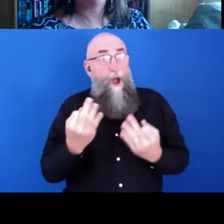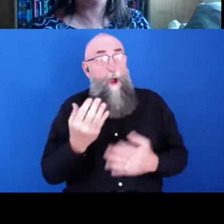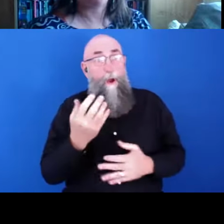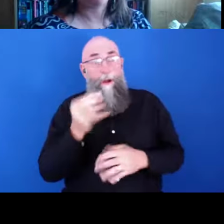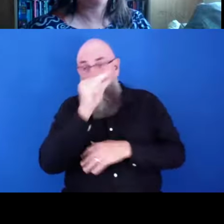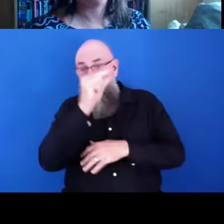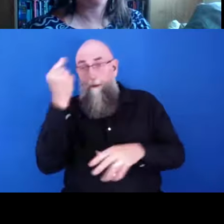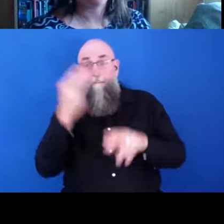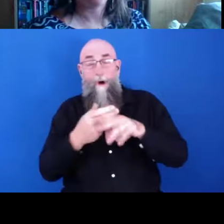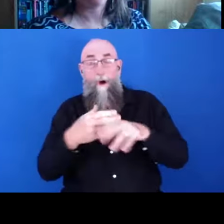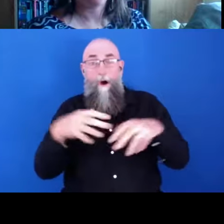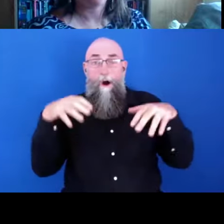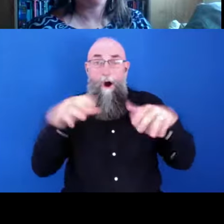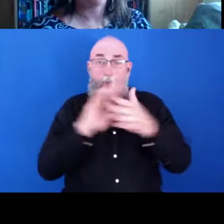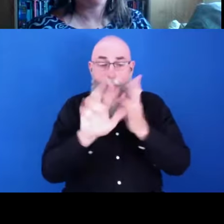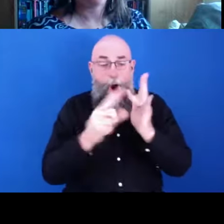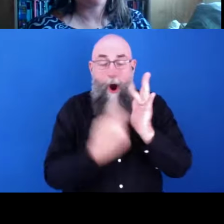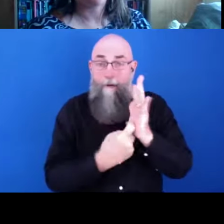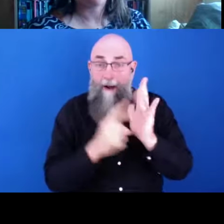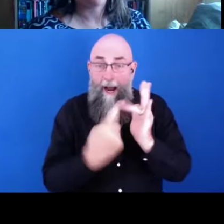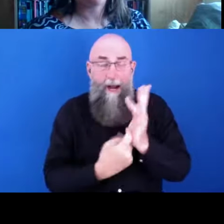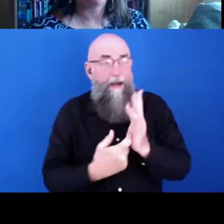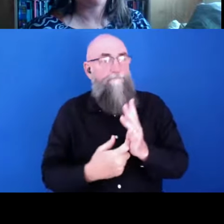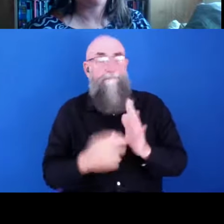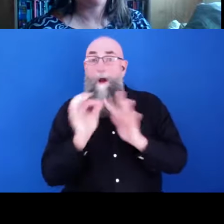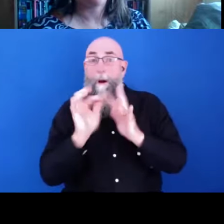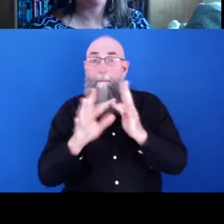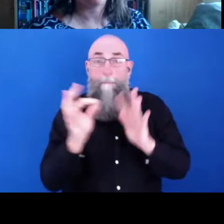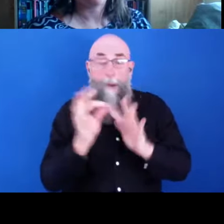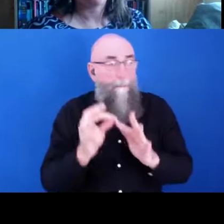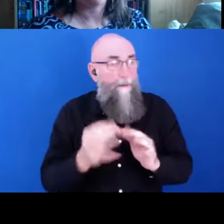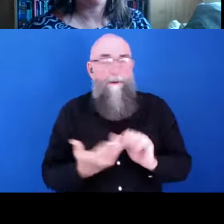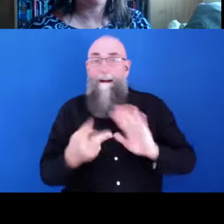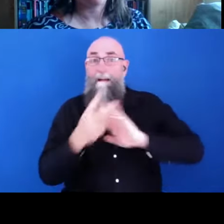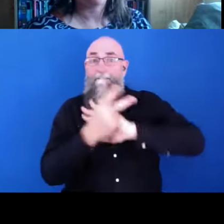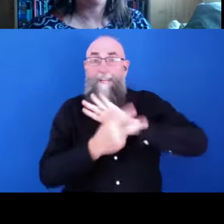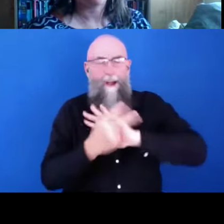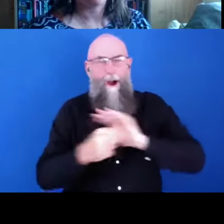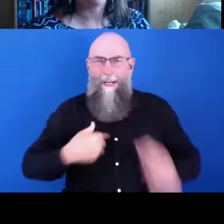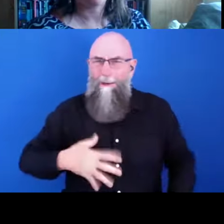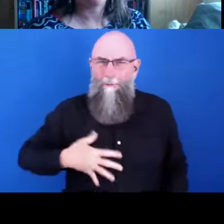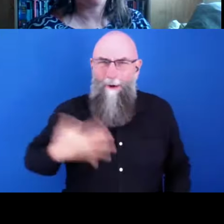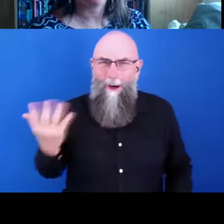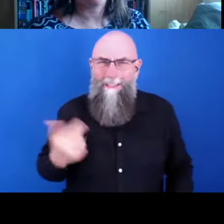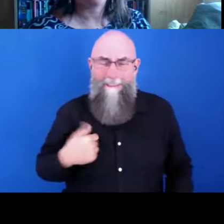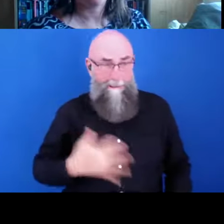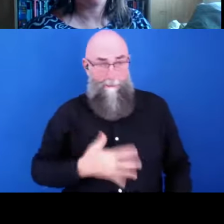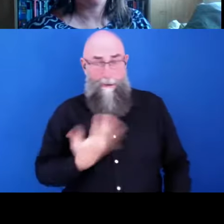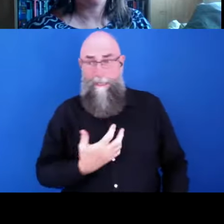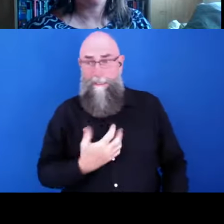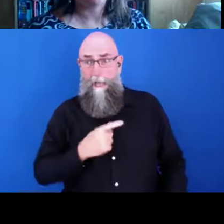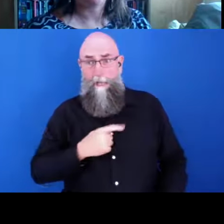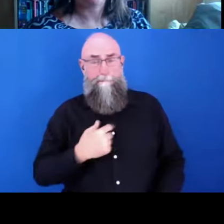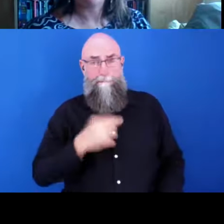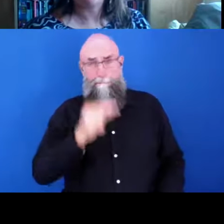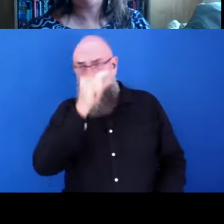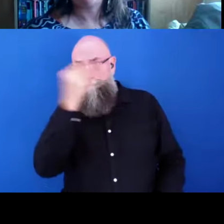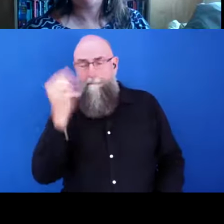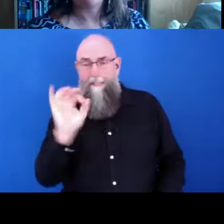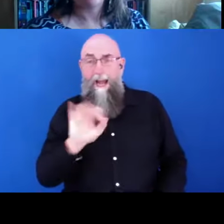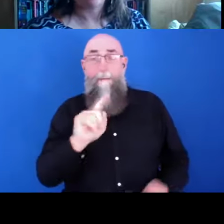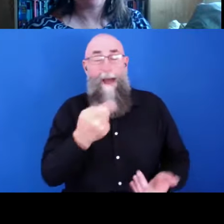but it was perfect. It was the right people. It was the right time. And it had just this beautiful way of, of evolving. So yeah,